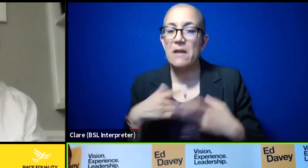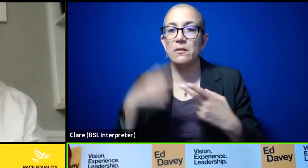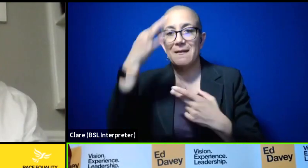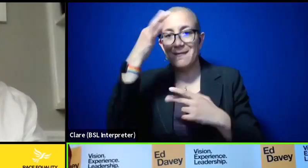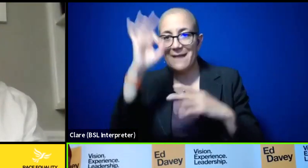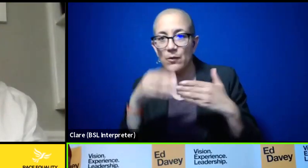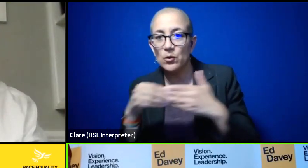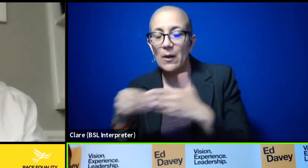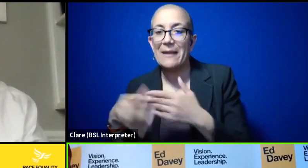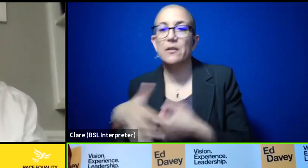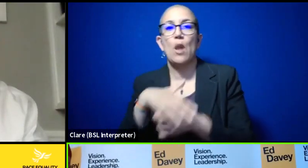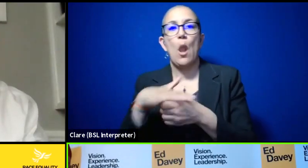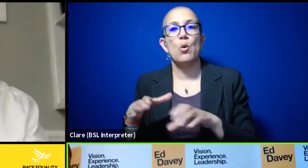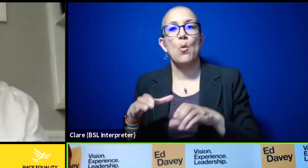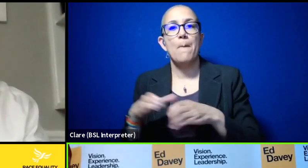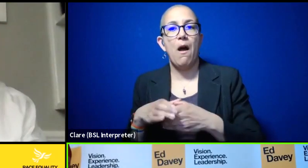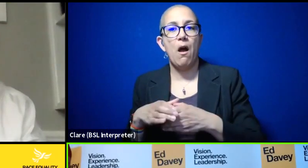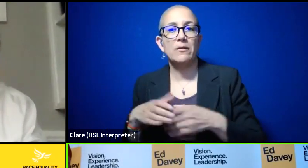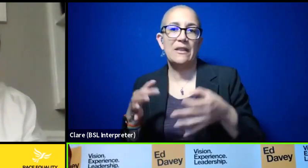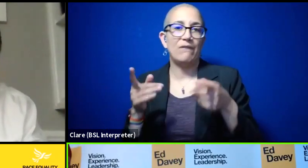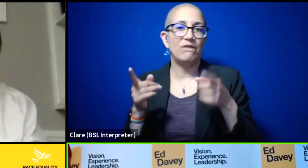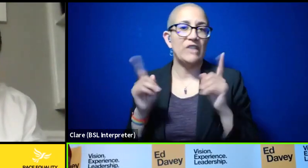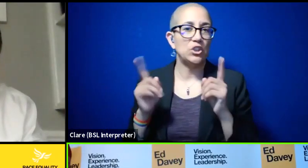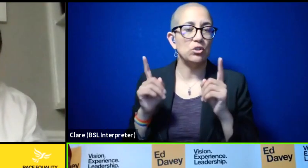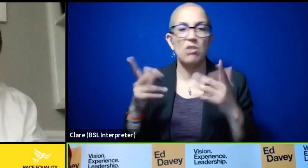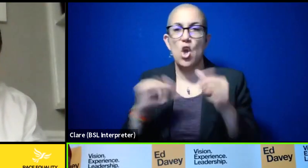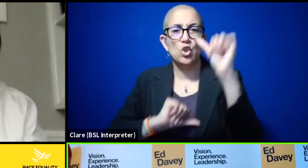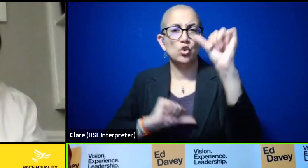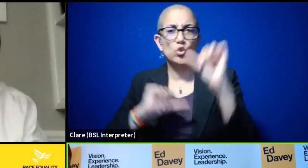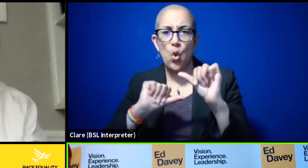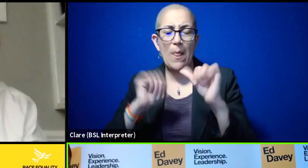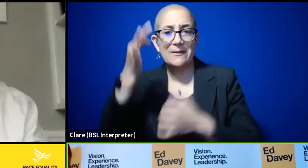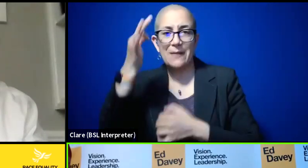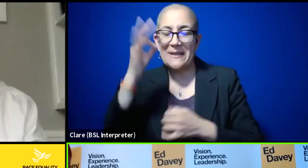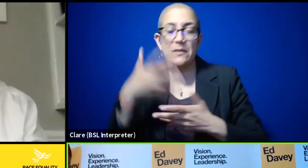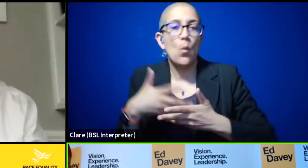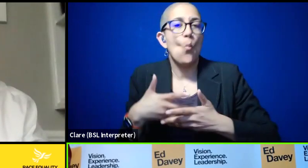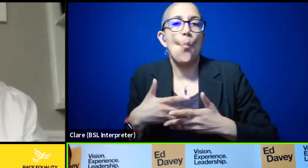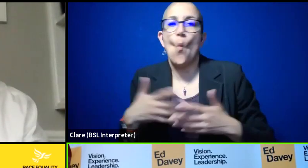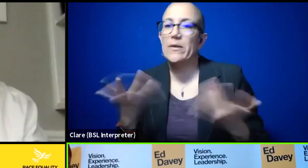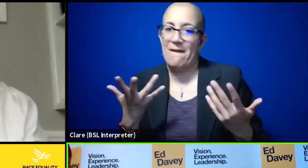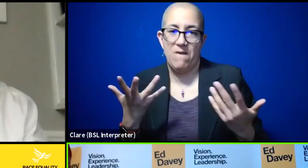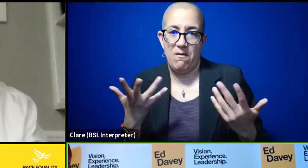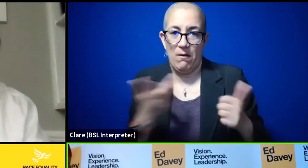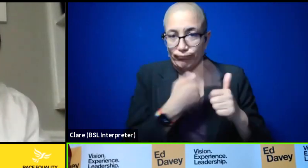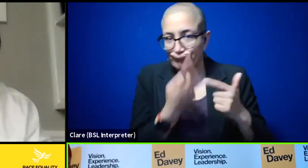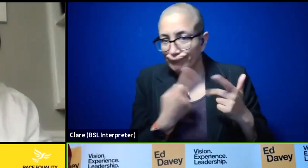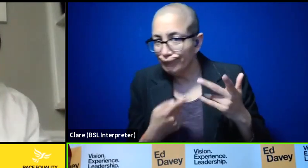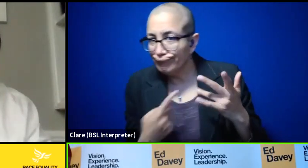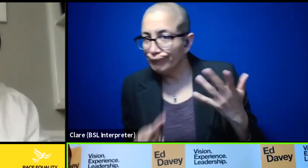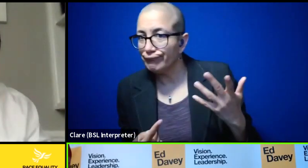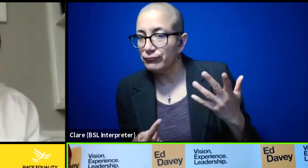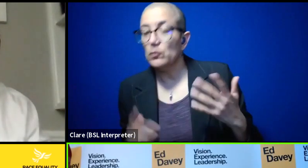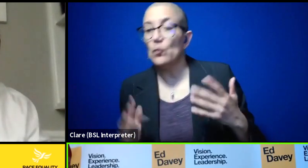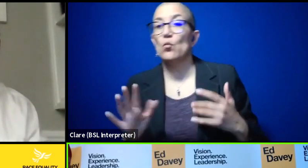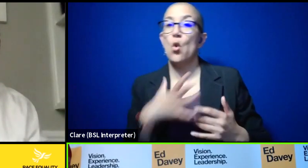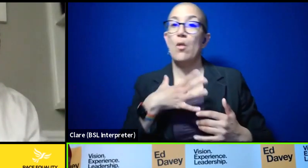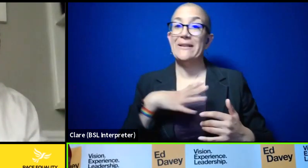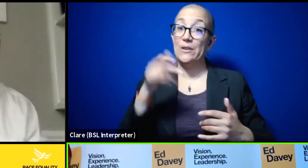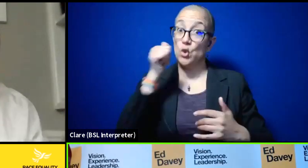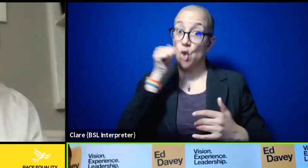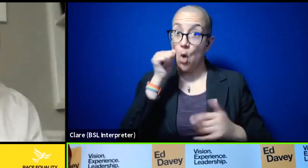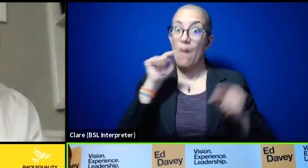party officials, people on shortlisting committees, whatever, they've got to know that this is the priority of the